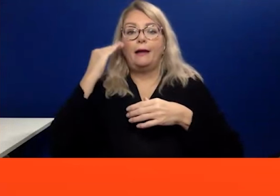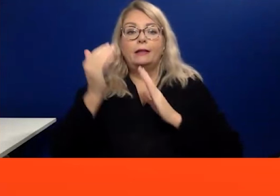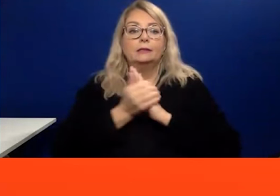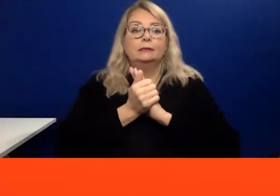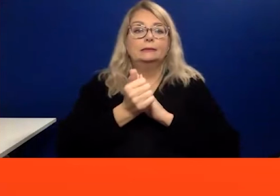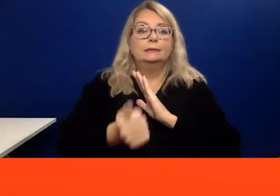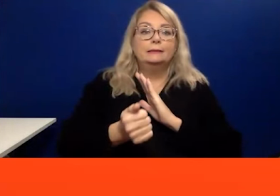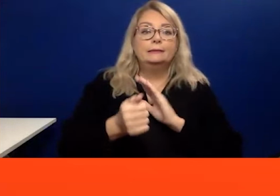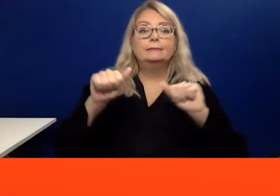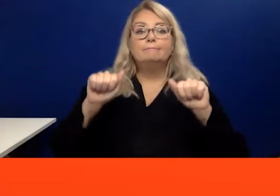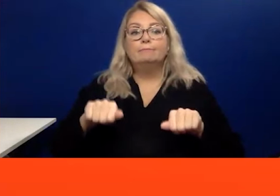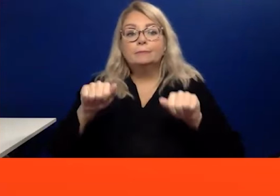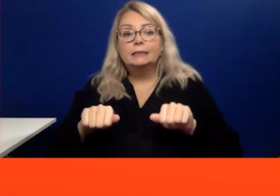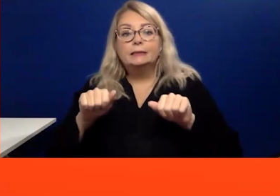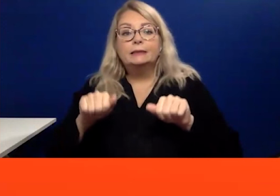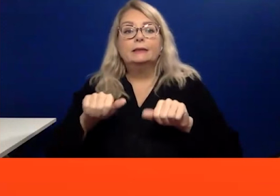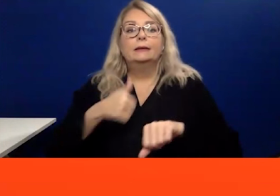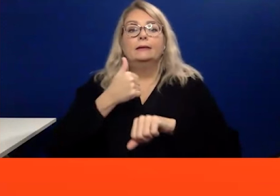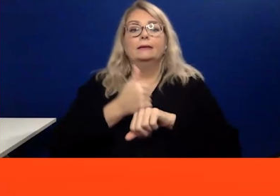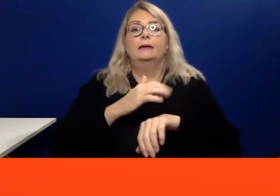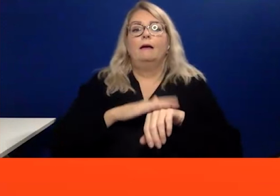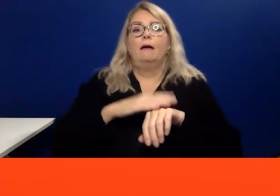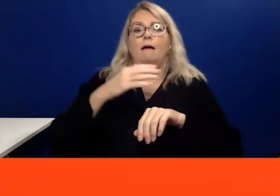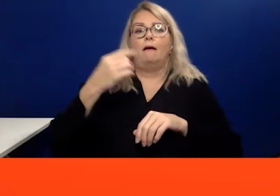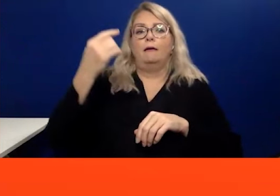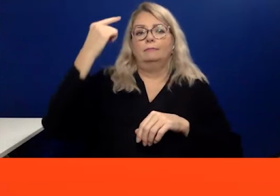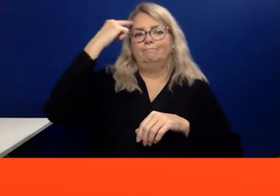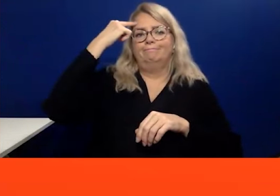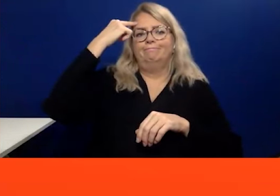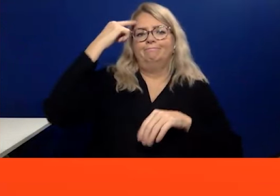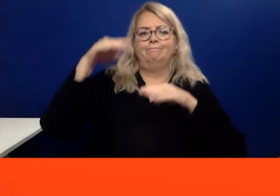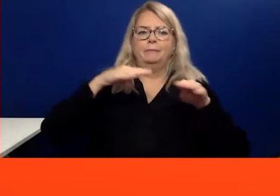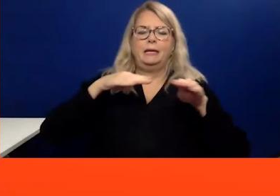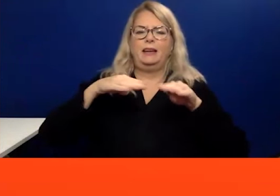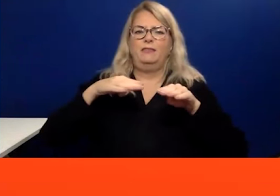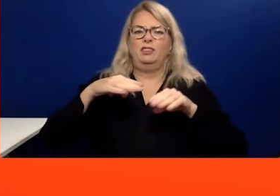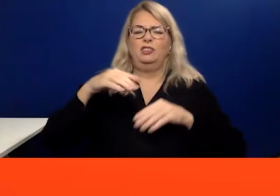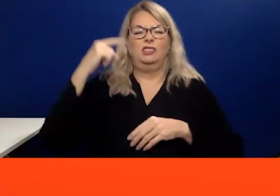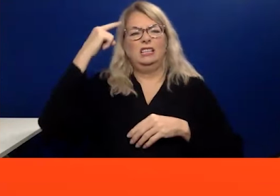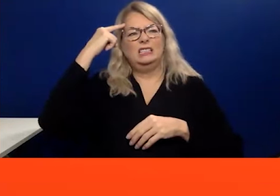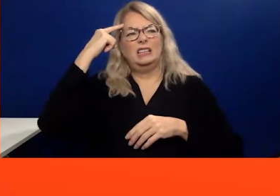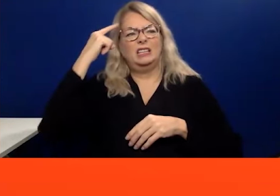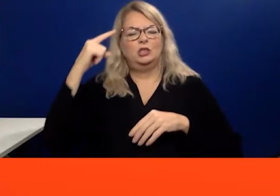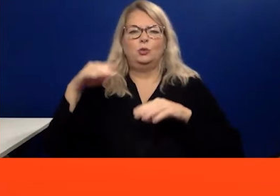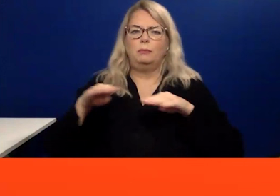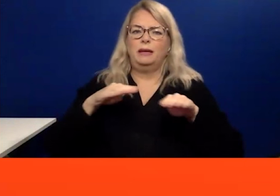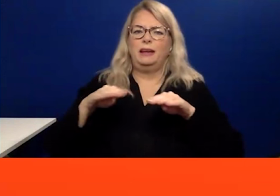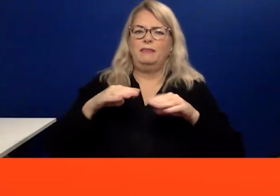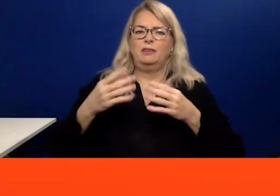Let's pick on intellectual behavior there a little bit. What does that mean to